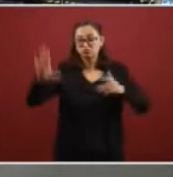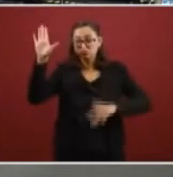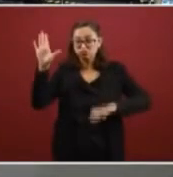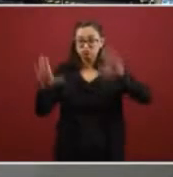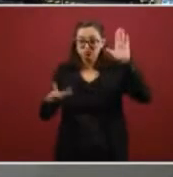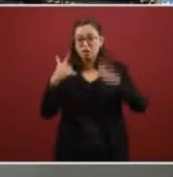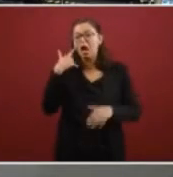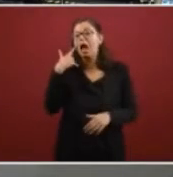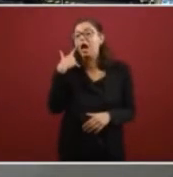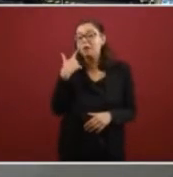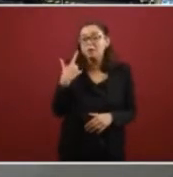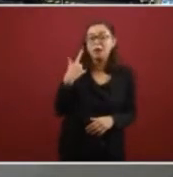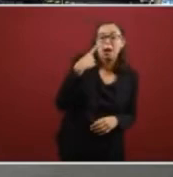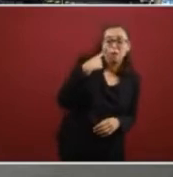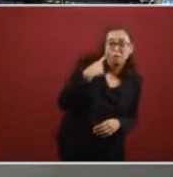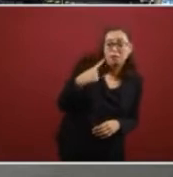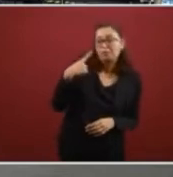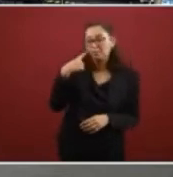raise your hands.